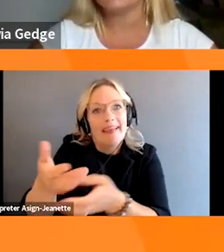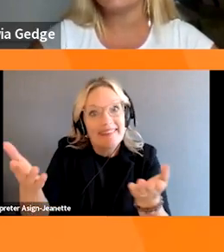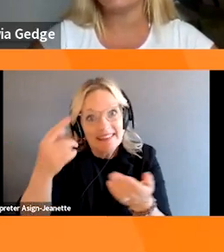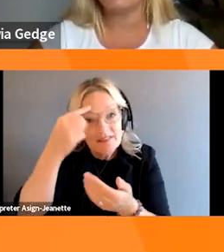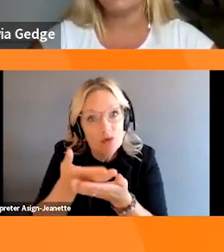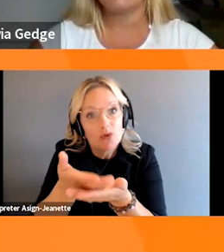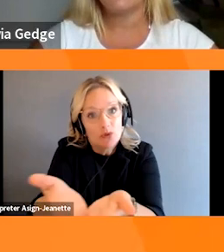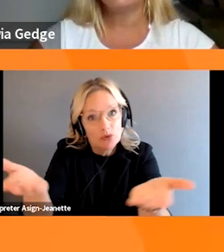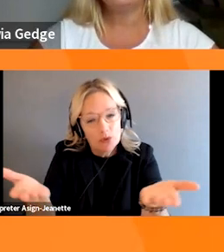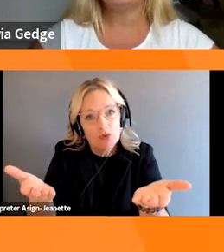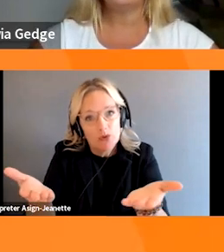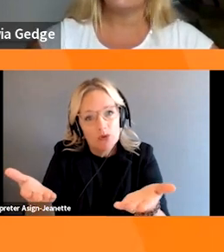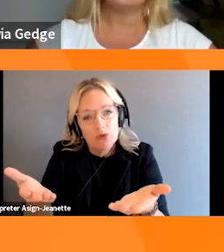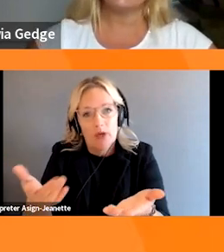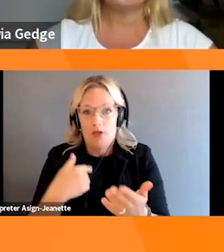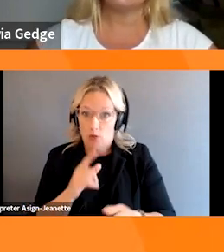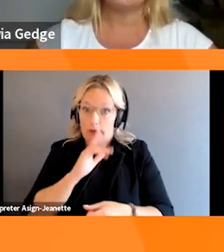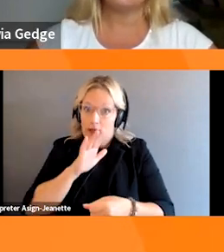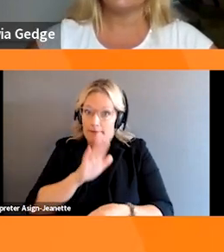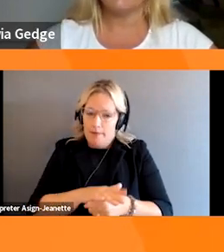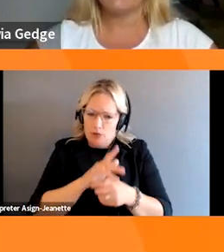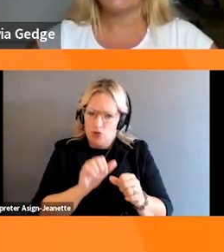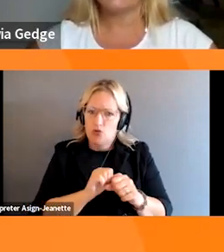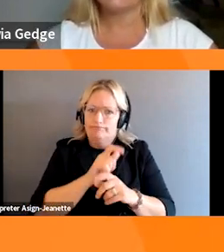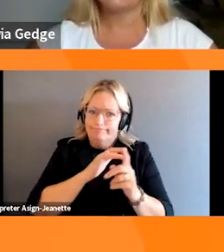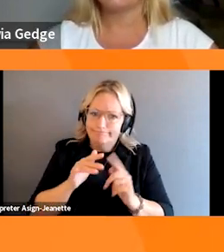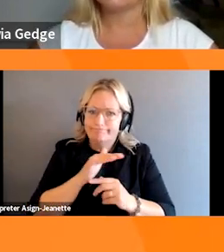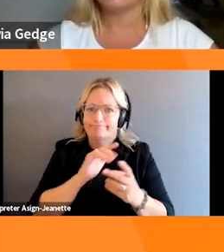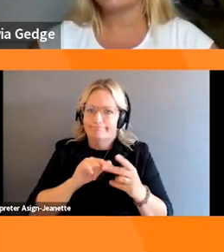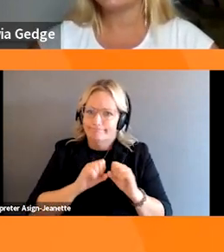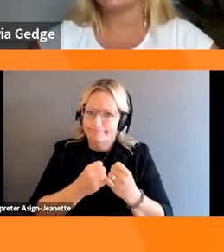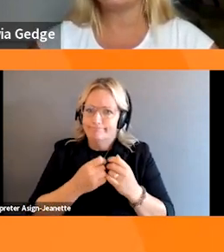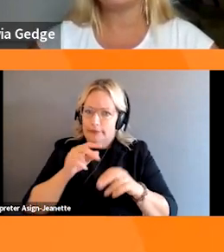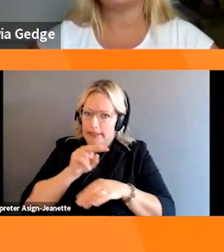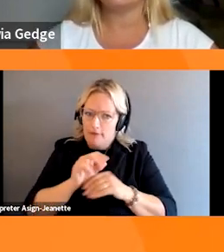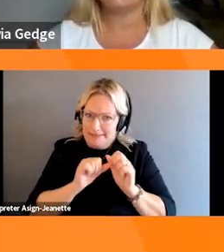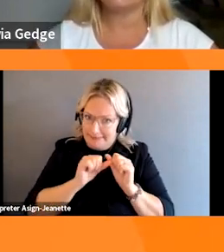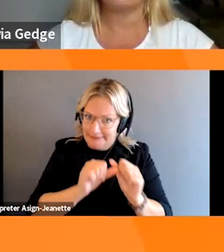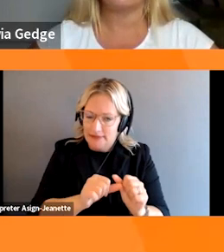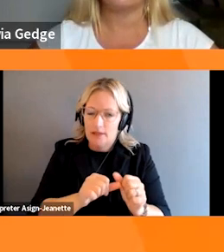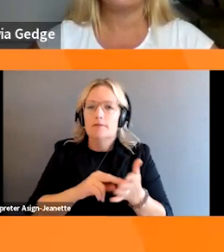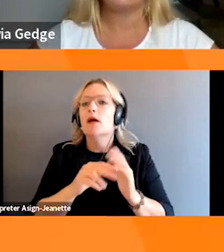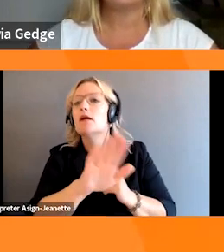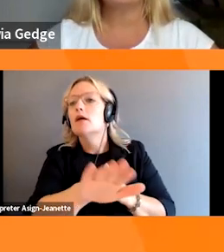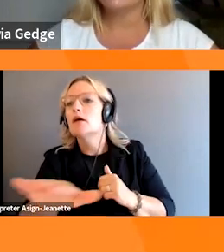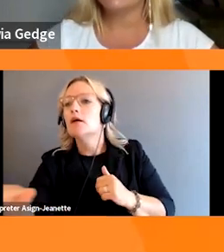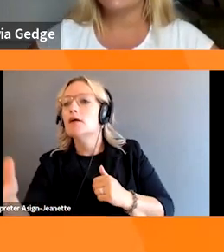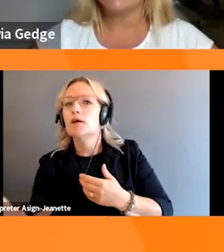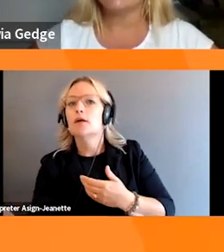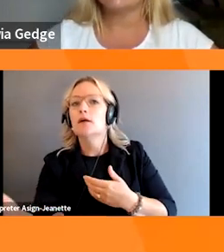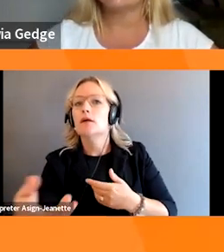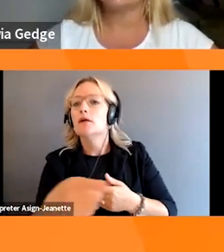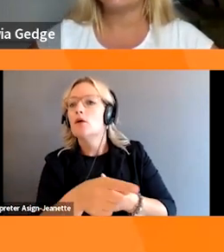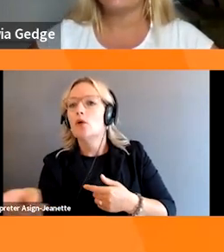a sustainable brand, you need to extend sort of those expectations to your supply chain and maybe start sort of,